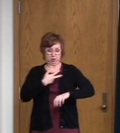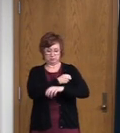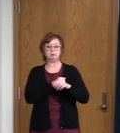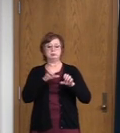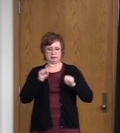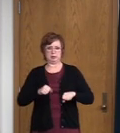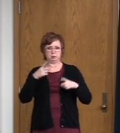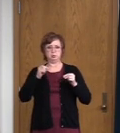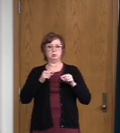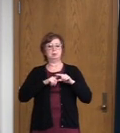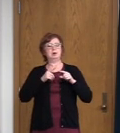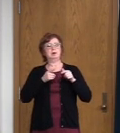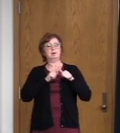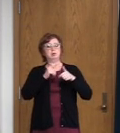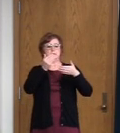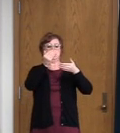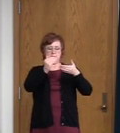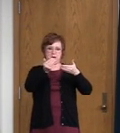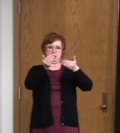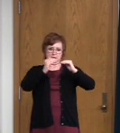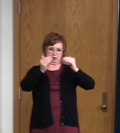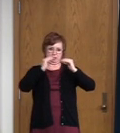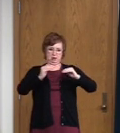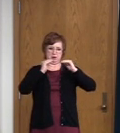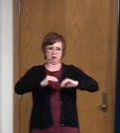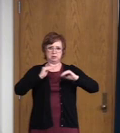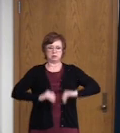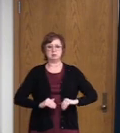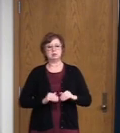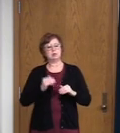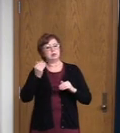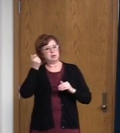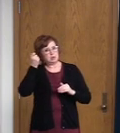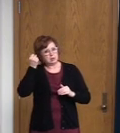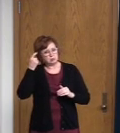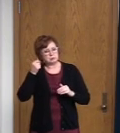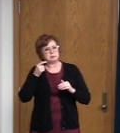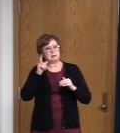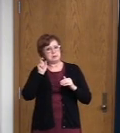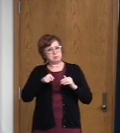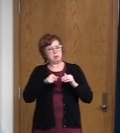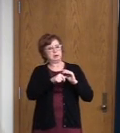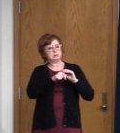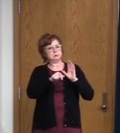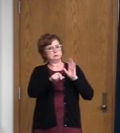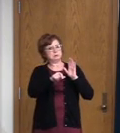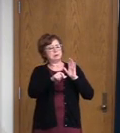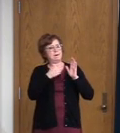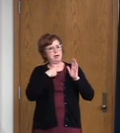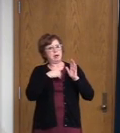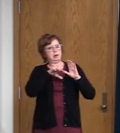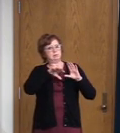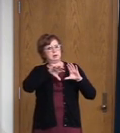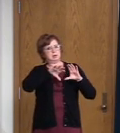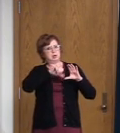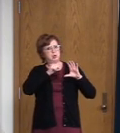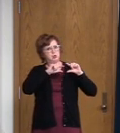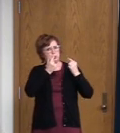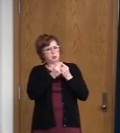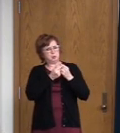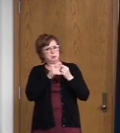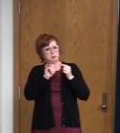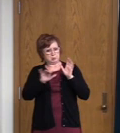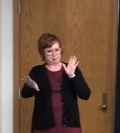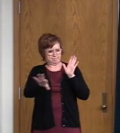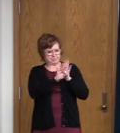groups prioritized, like clinically extremely vulnerable individuals, and people in some congregate living